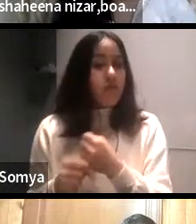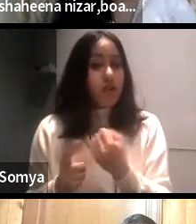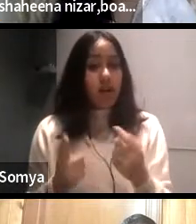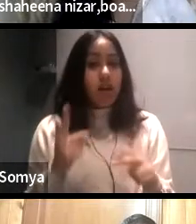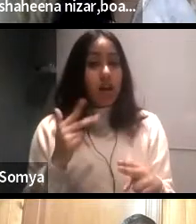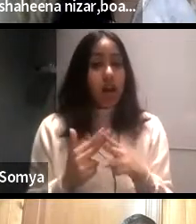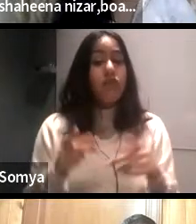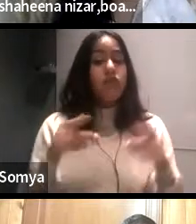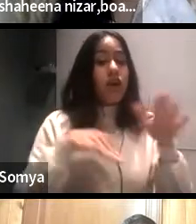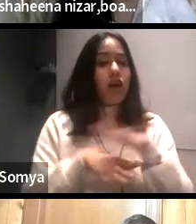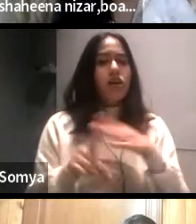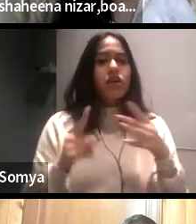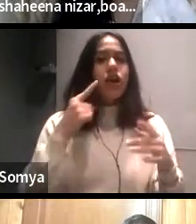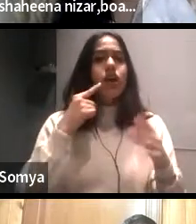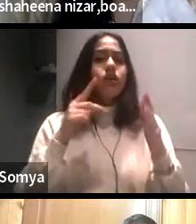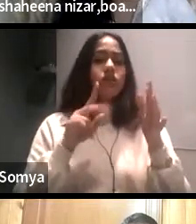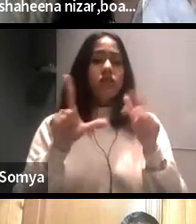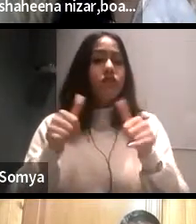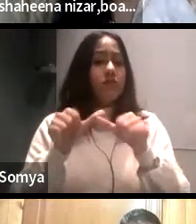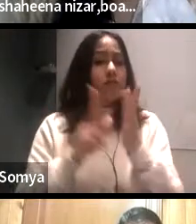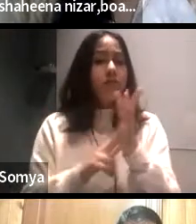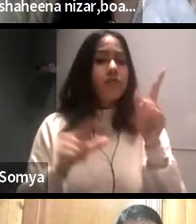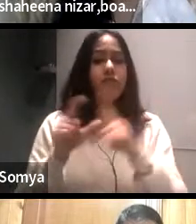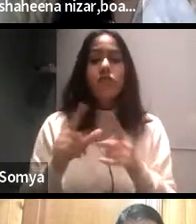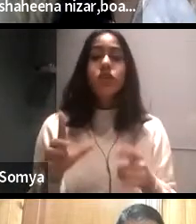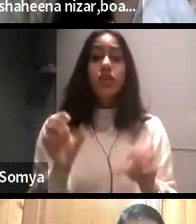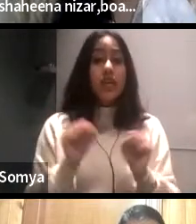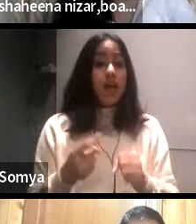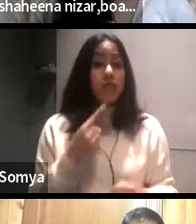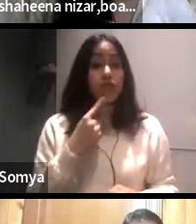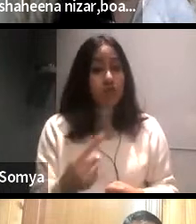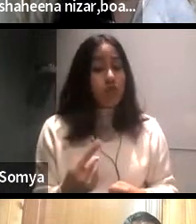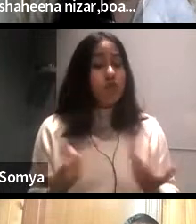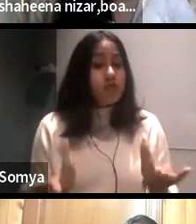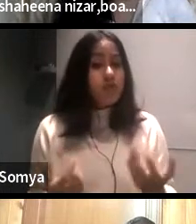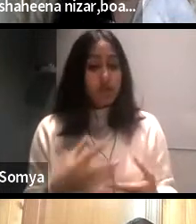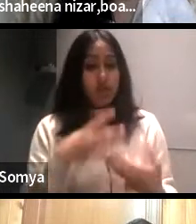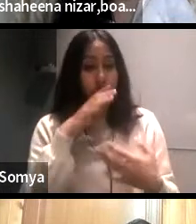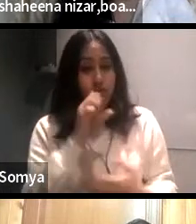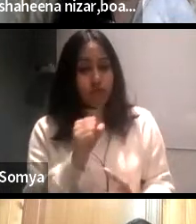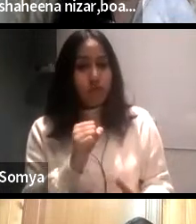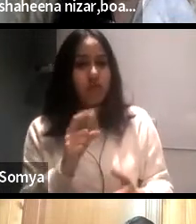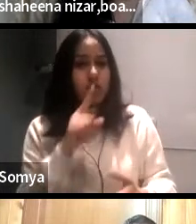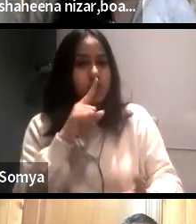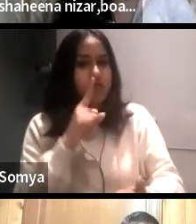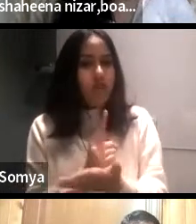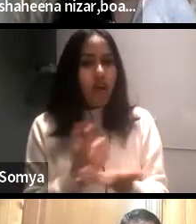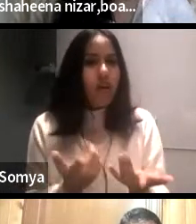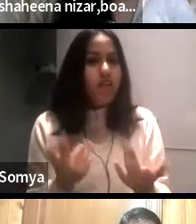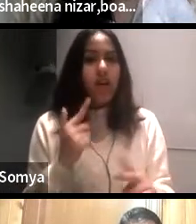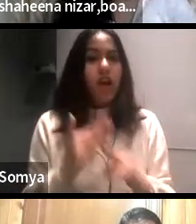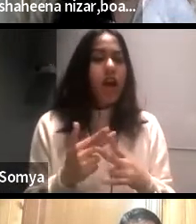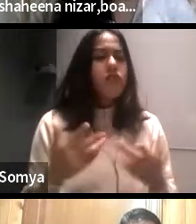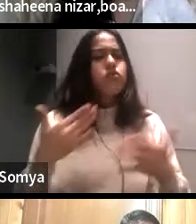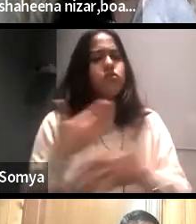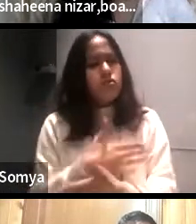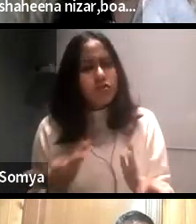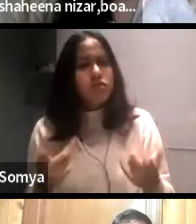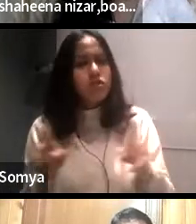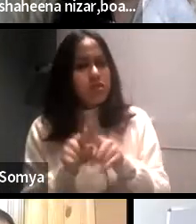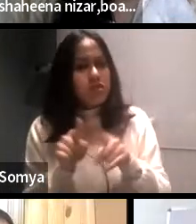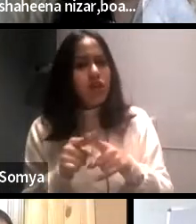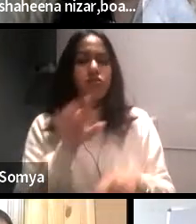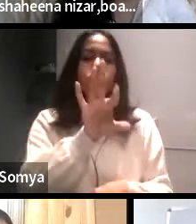Northern Ireland government, share a strong commitment to supporting disabled people to enjoy the choice and control